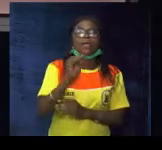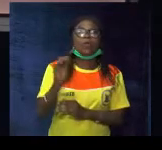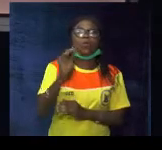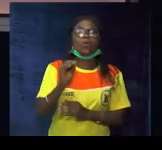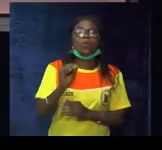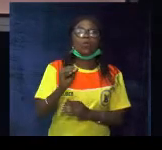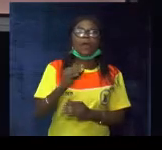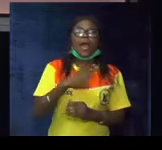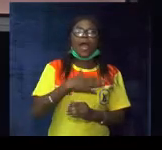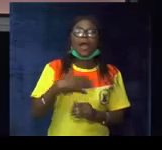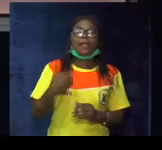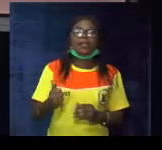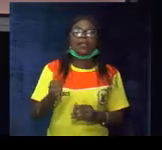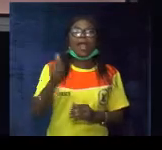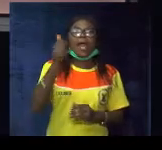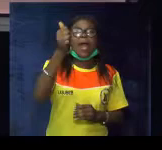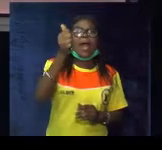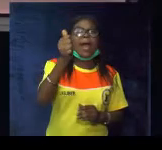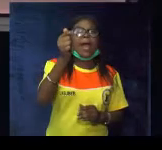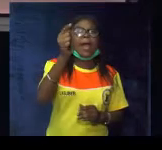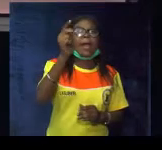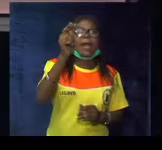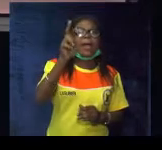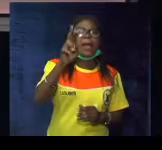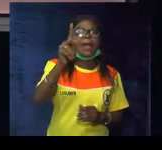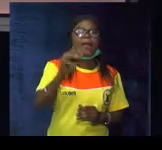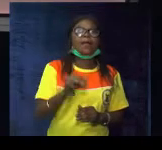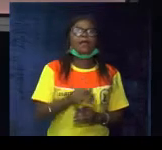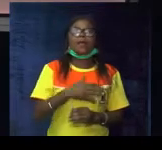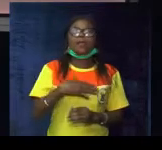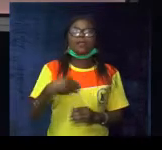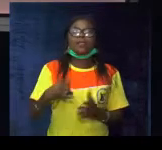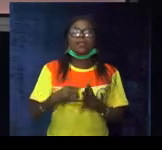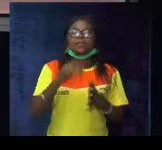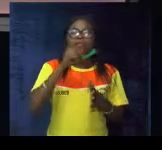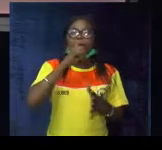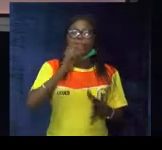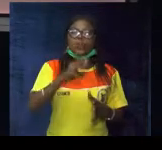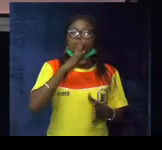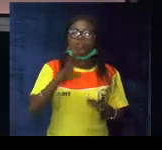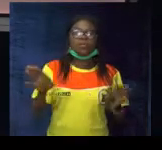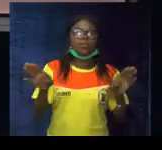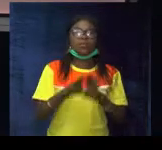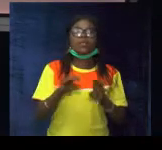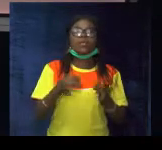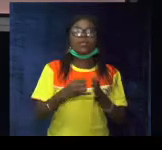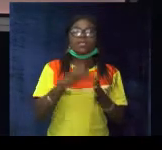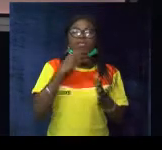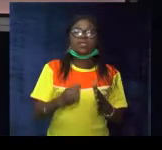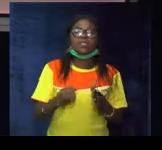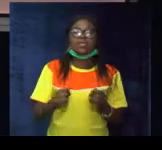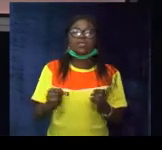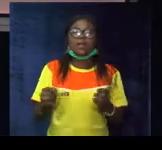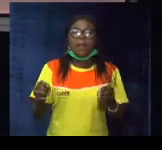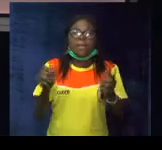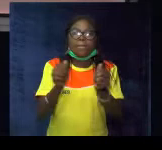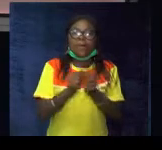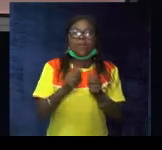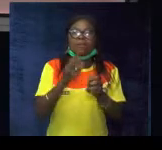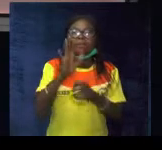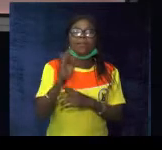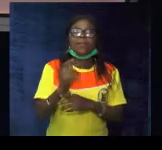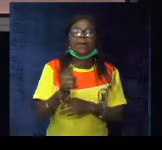and the arc. A segment is a closed shape. It must be closed. Okay? It is bounded by a chord and an arc.